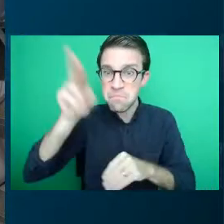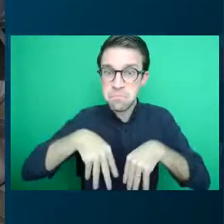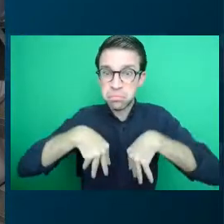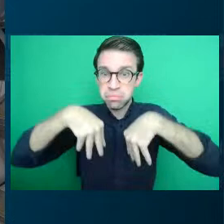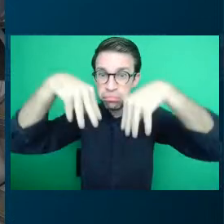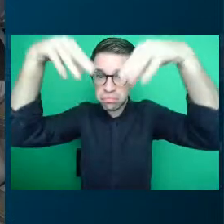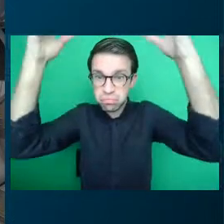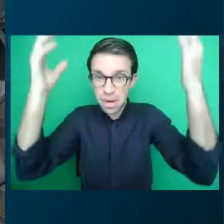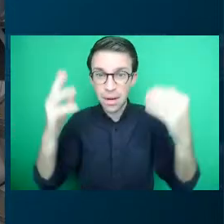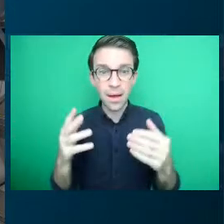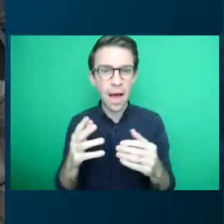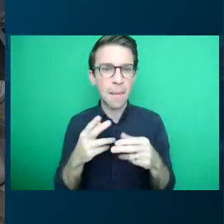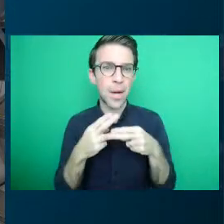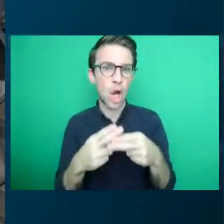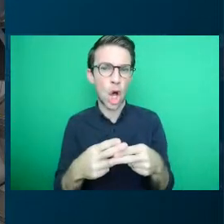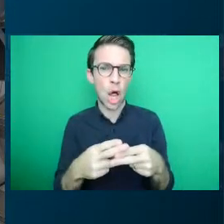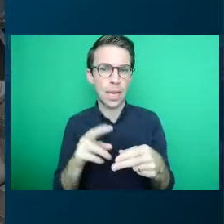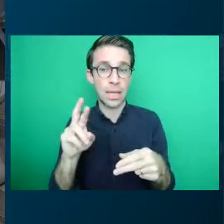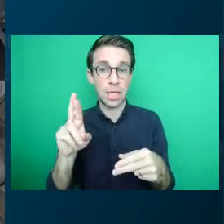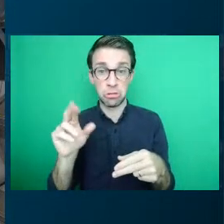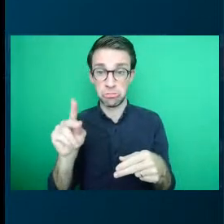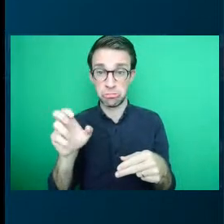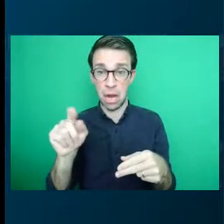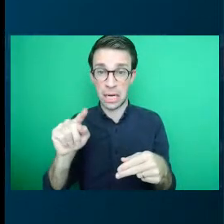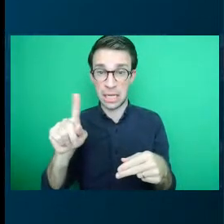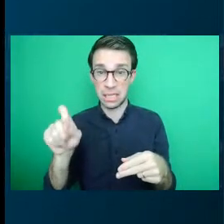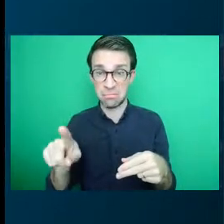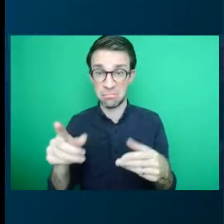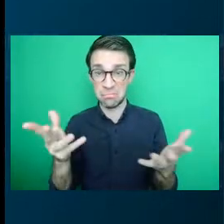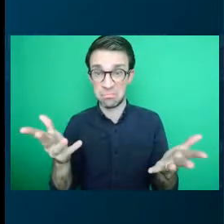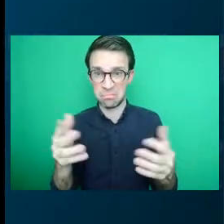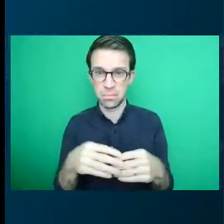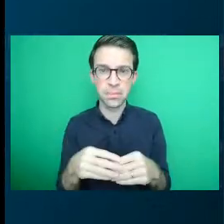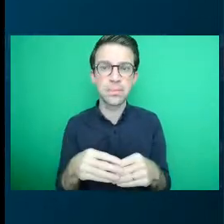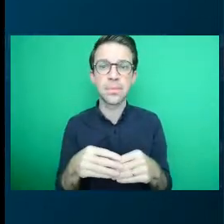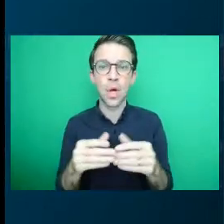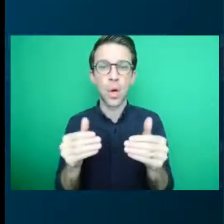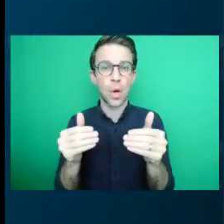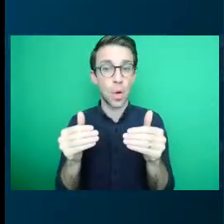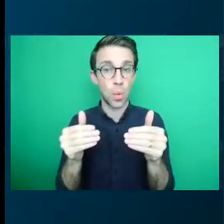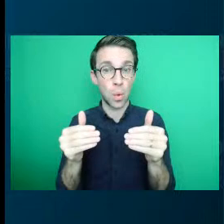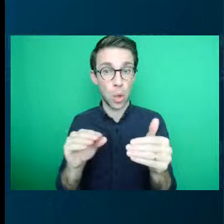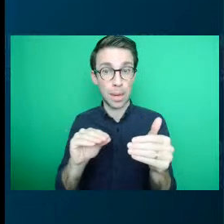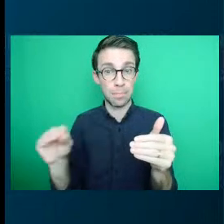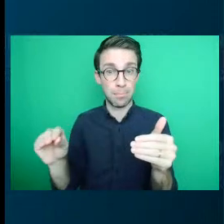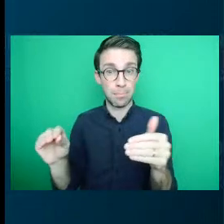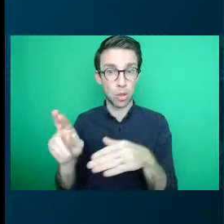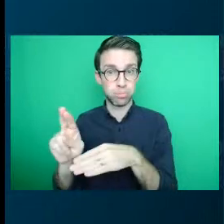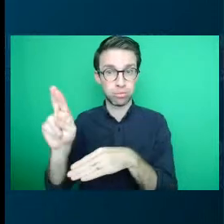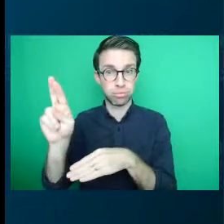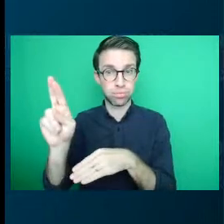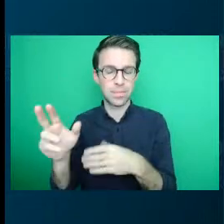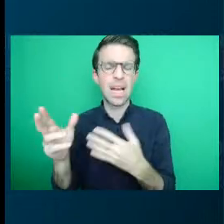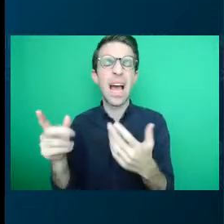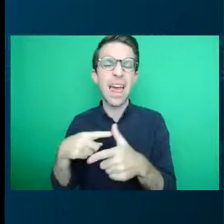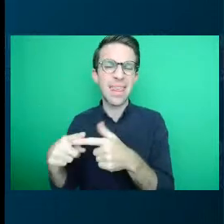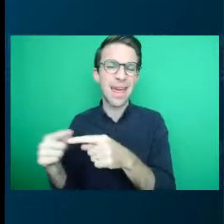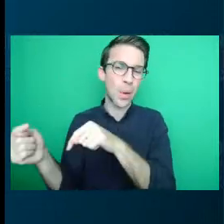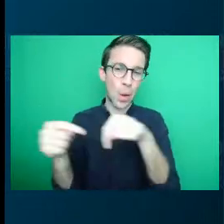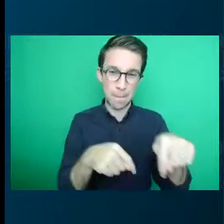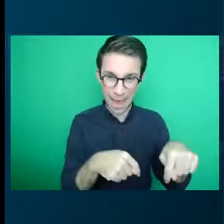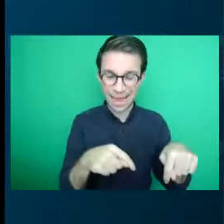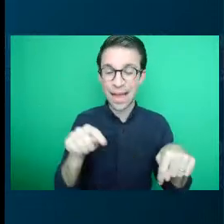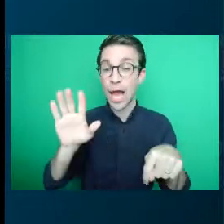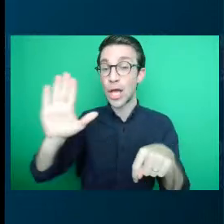this rocket. I feel like it should have a question mark after it. But let's go ahead and put this on the launch pad and see what happens. And then we'll come back and I'll take some of your